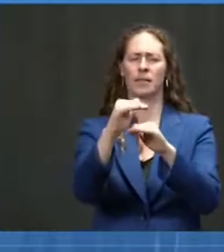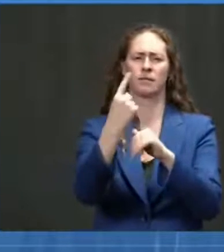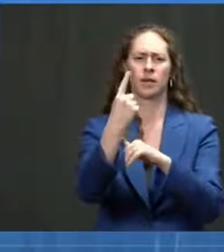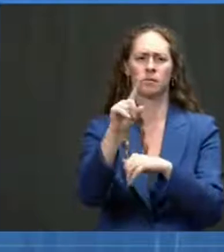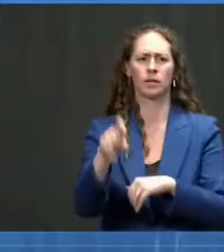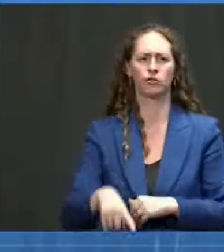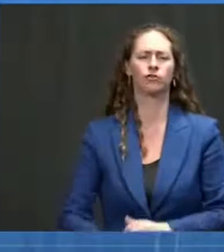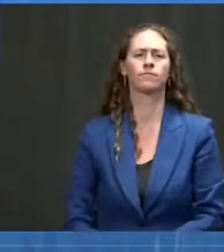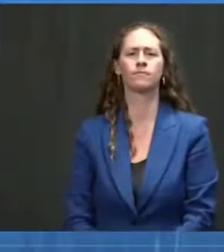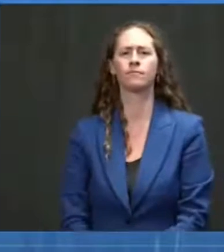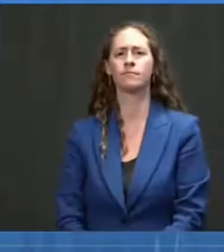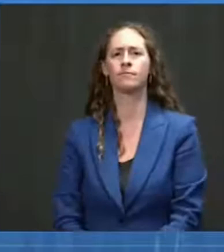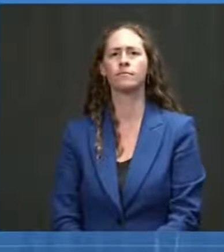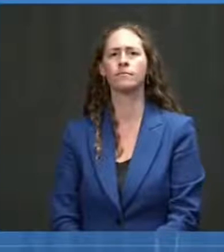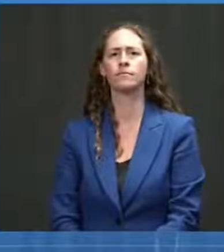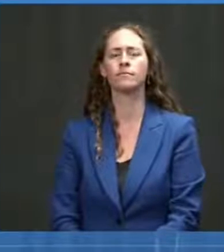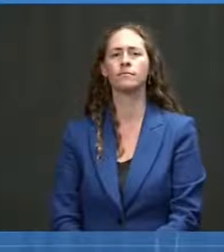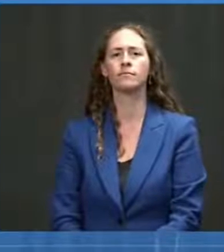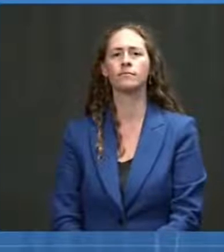News.